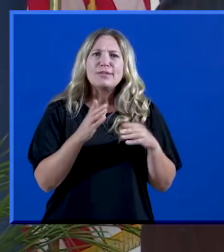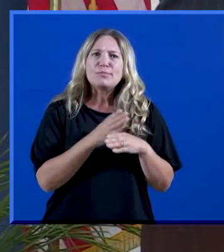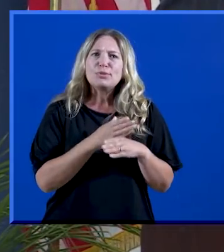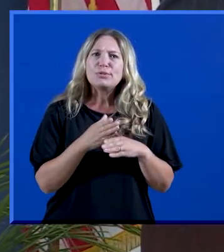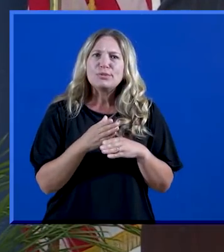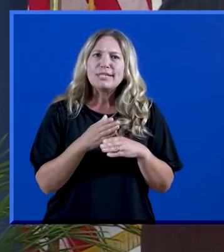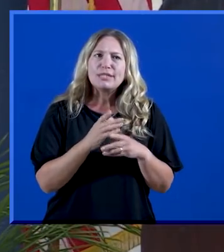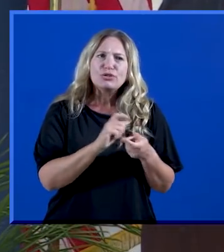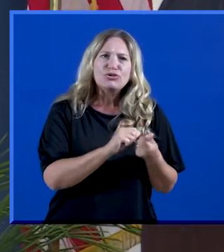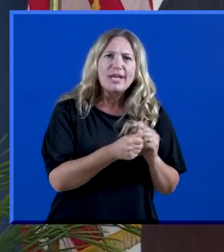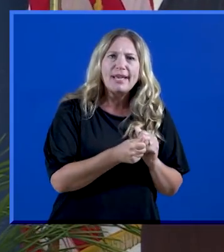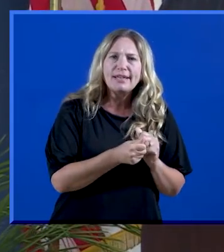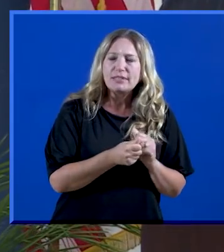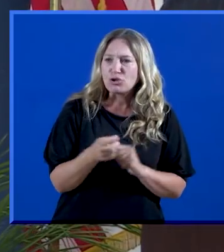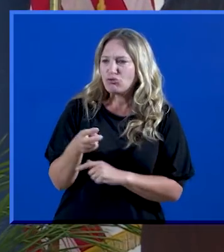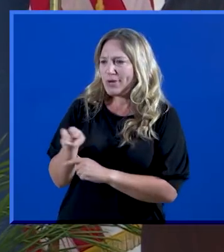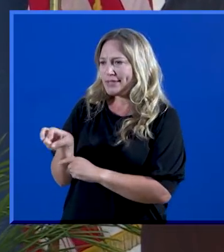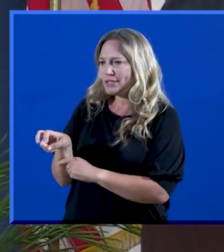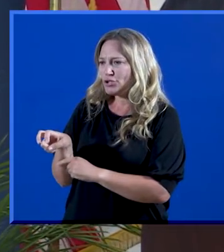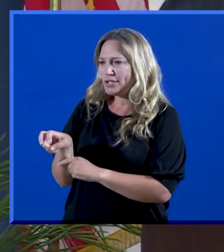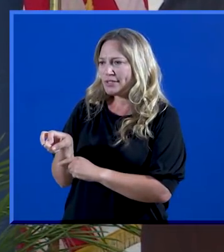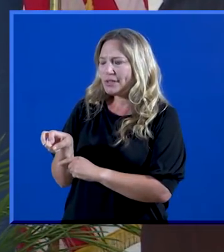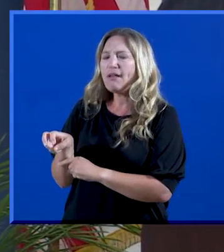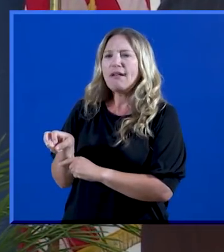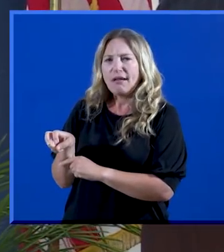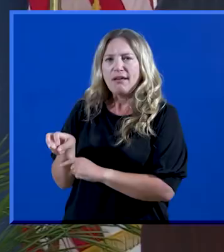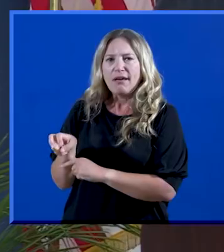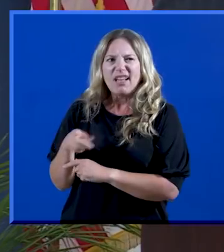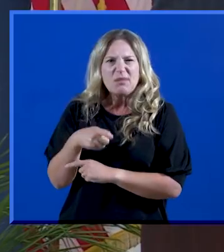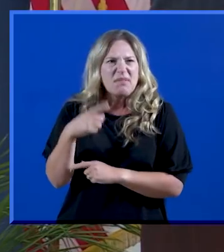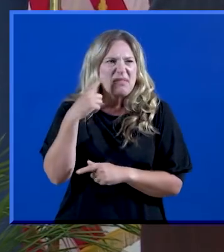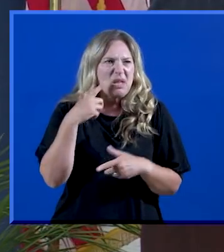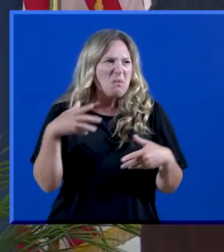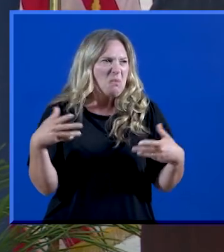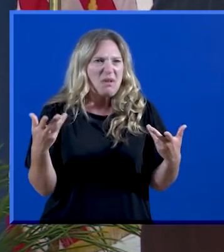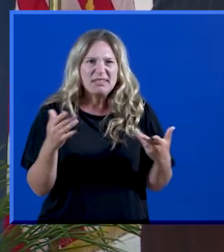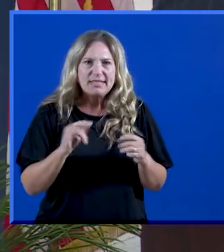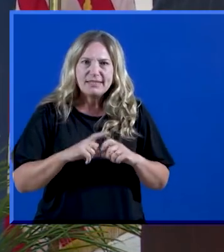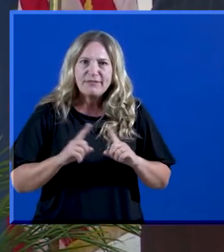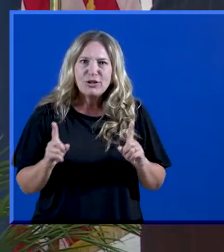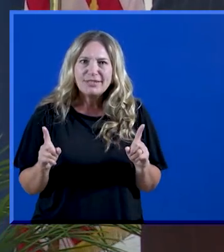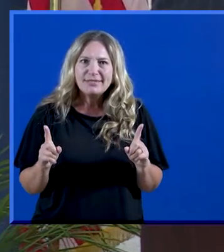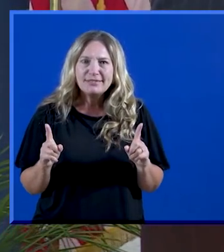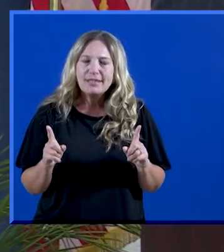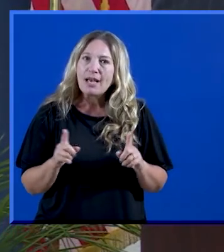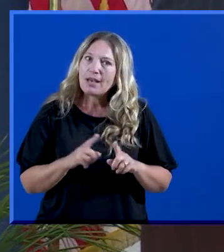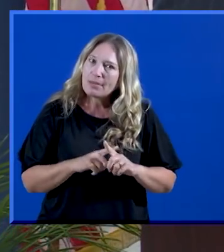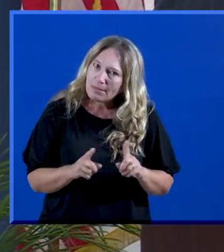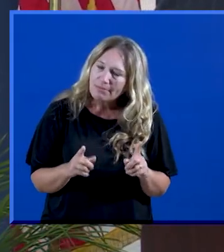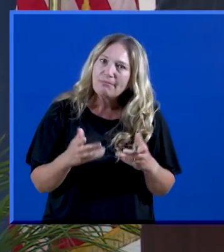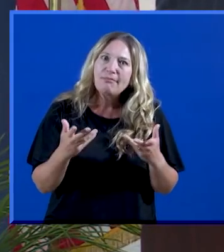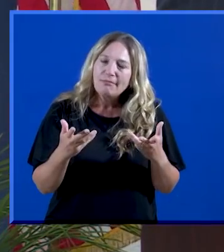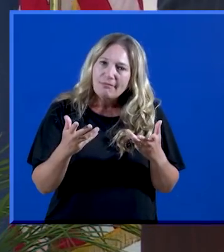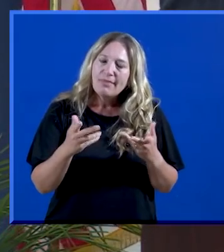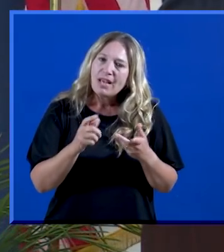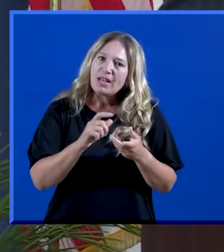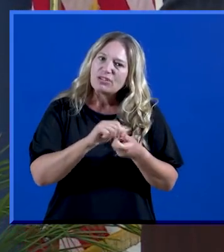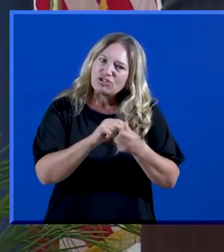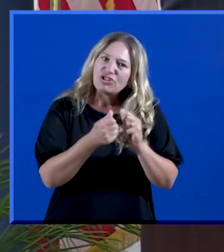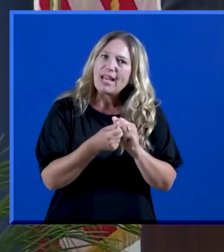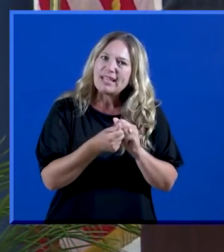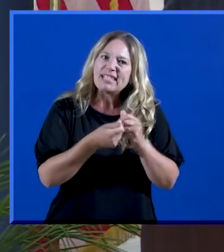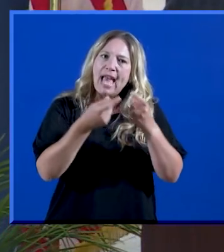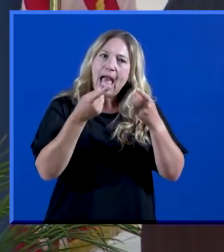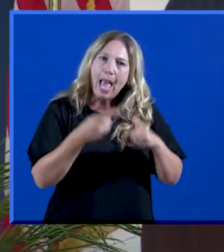between change and transition. You may be thinking, what the heck is the difference? Well, change